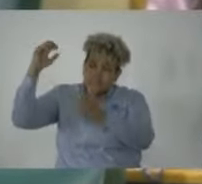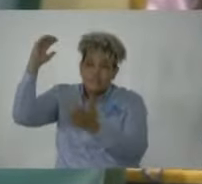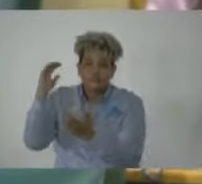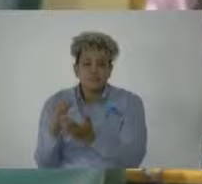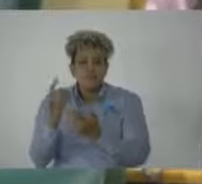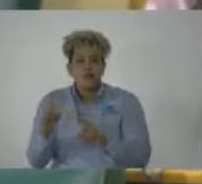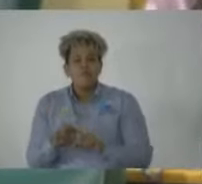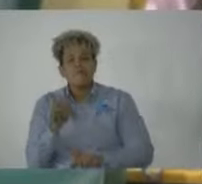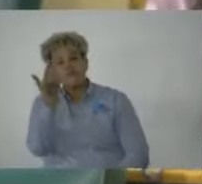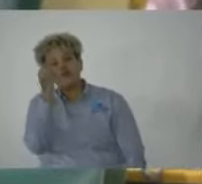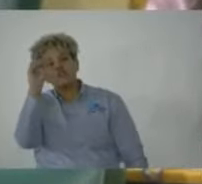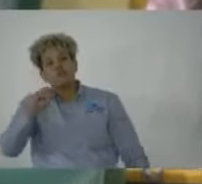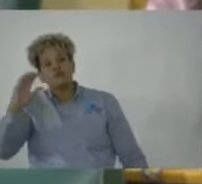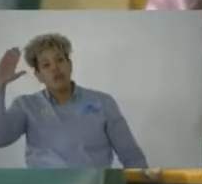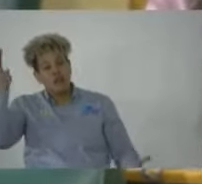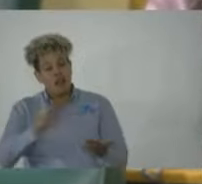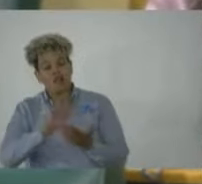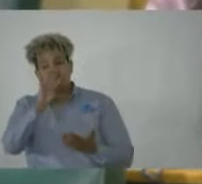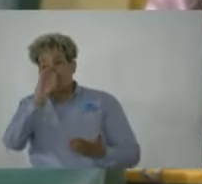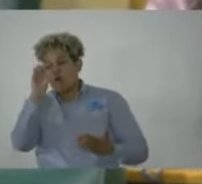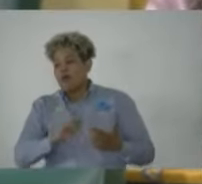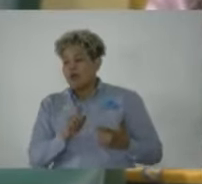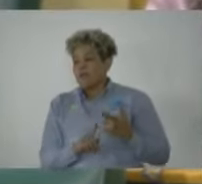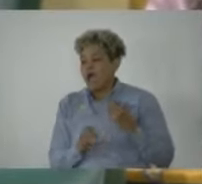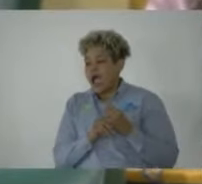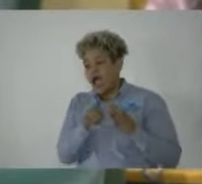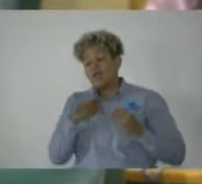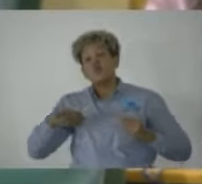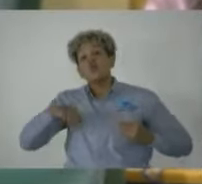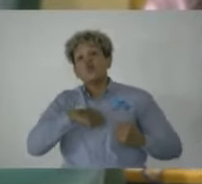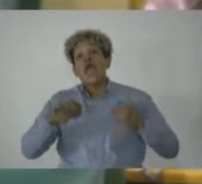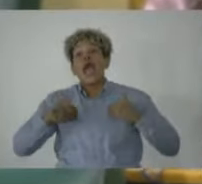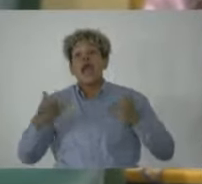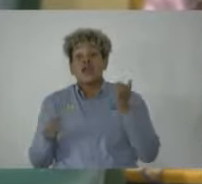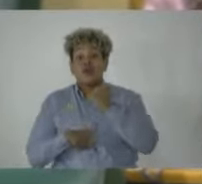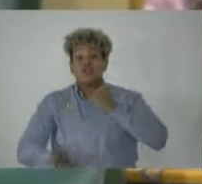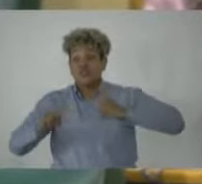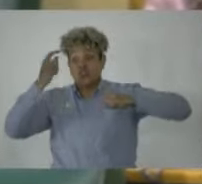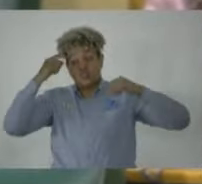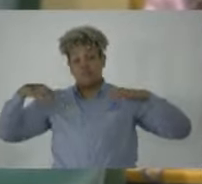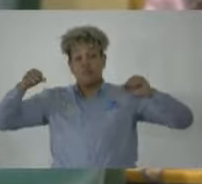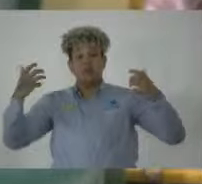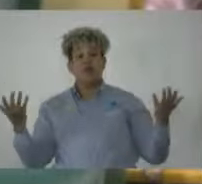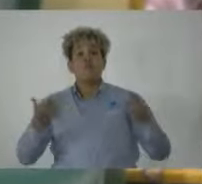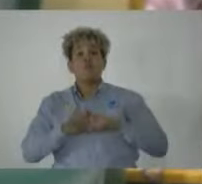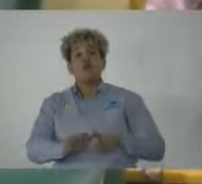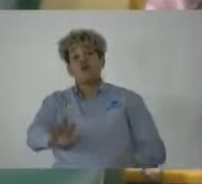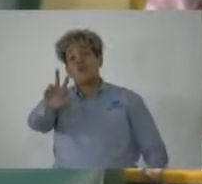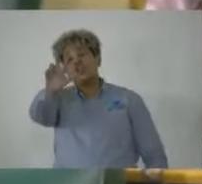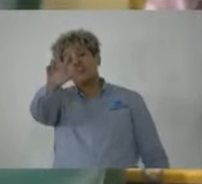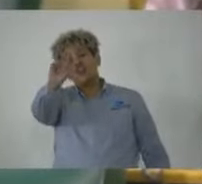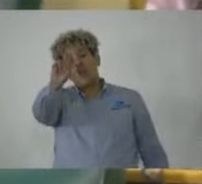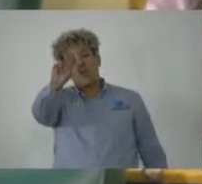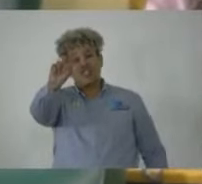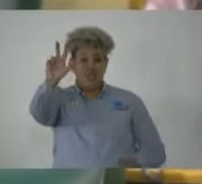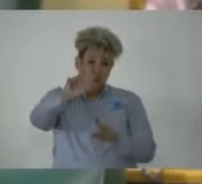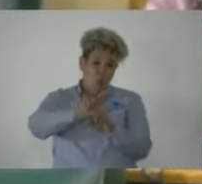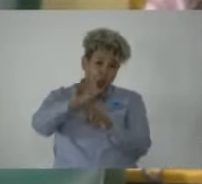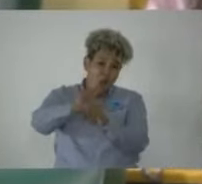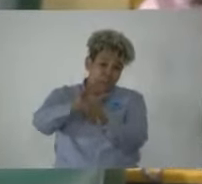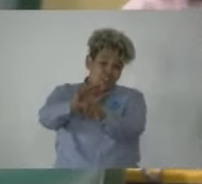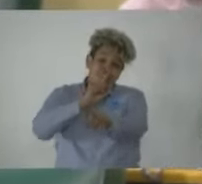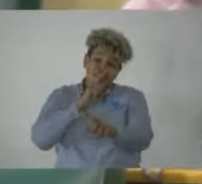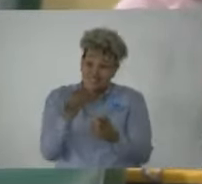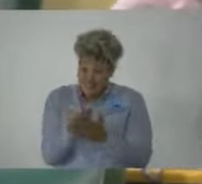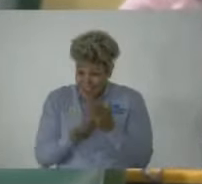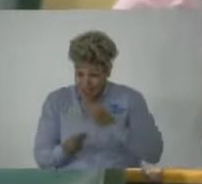from 13% to 4%. And we had, under this administration, 30 quarters of economic